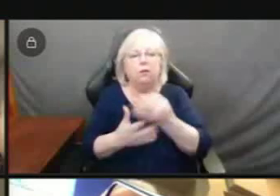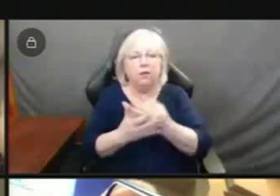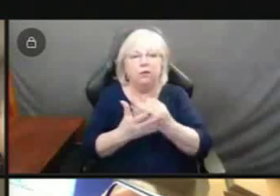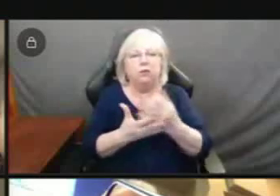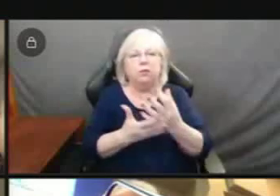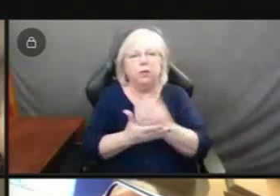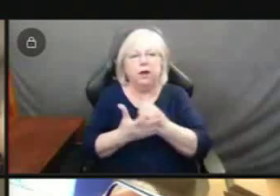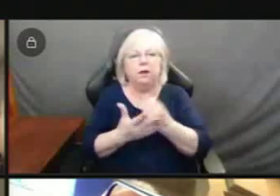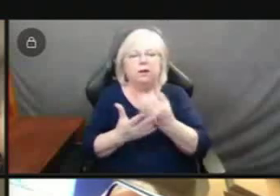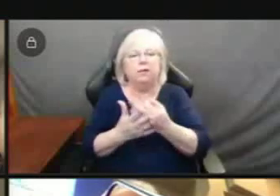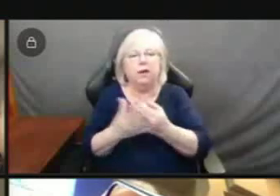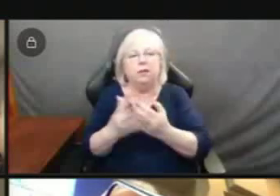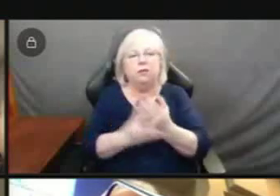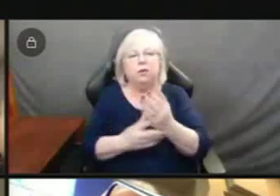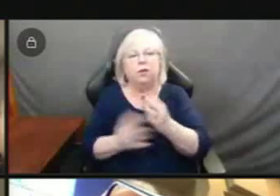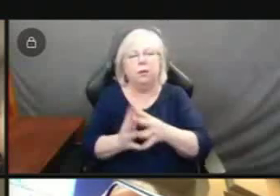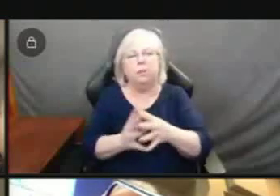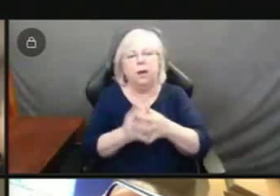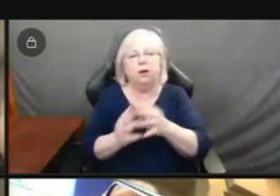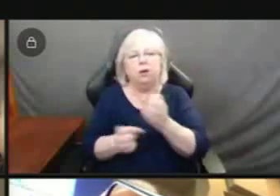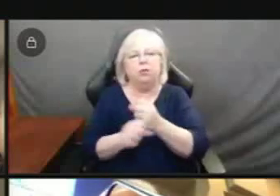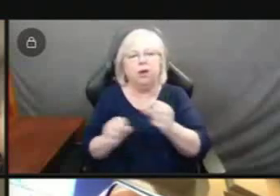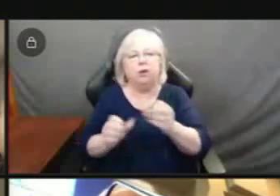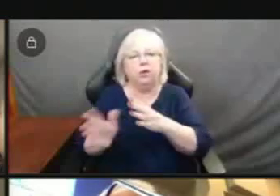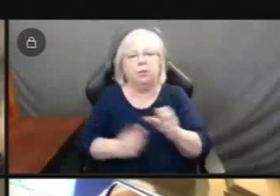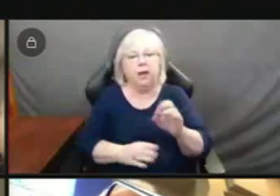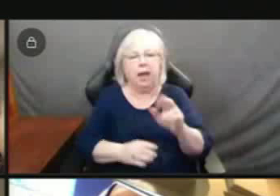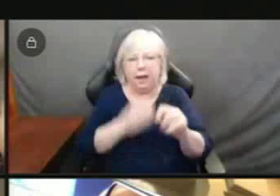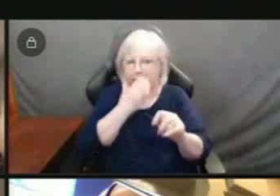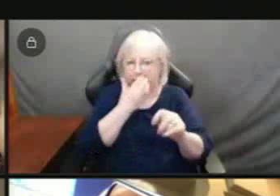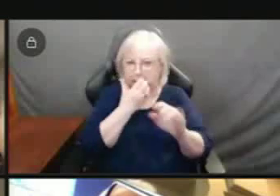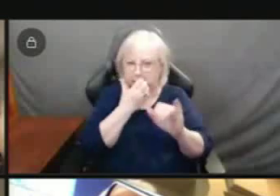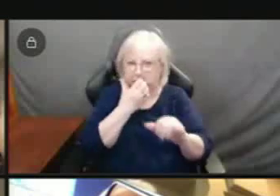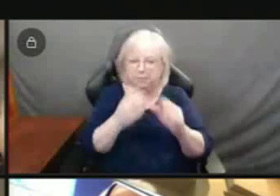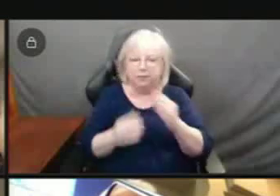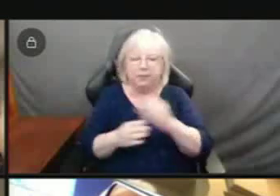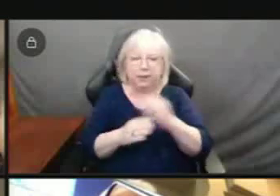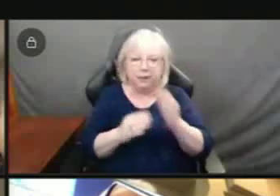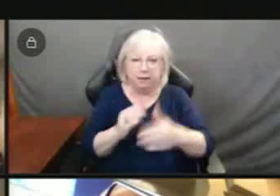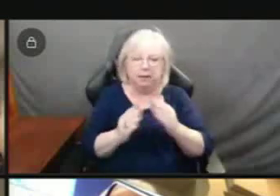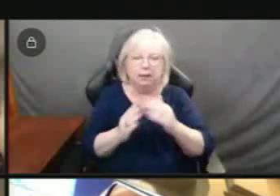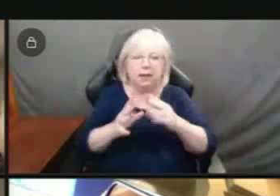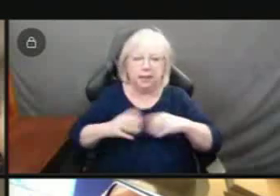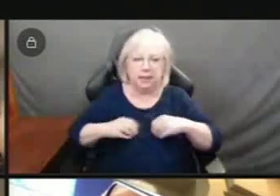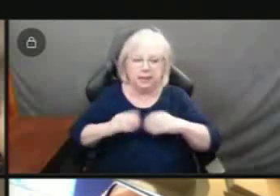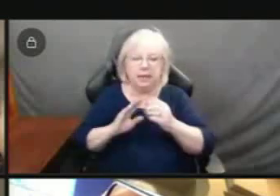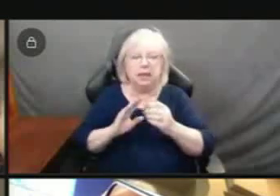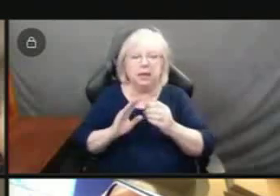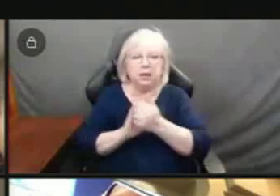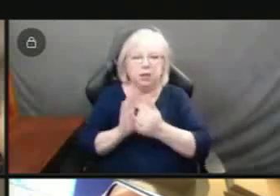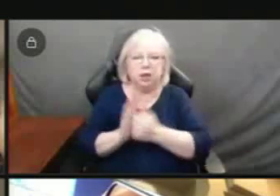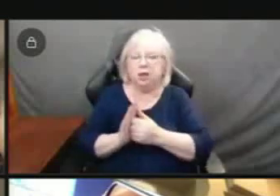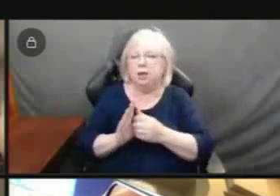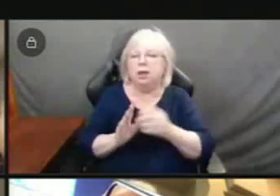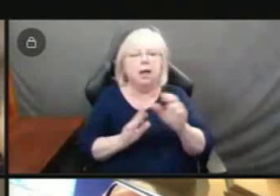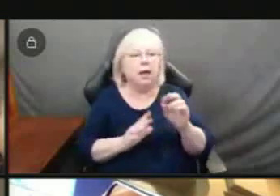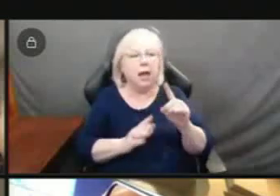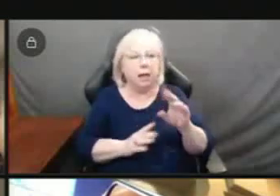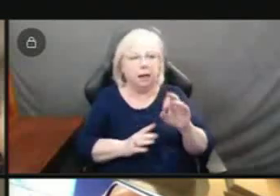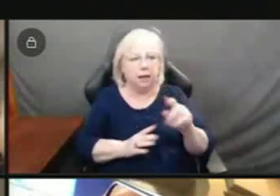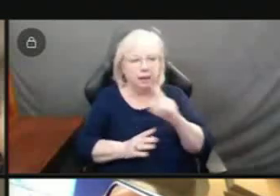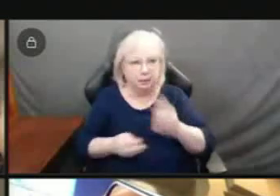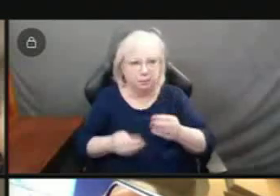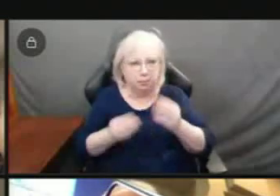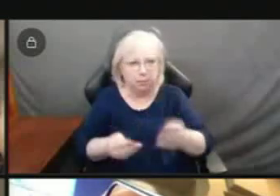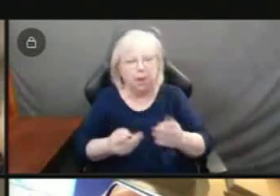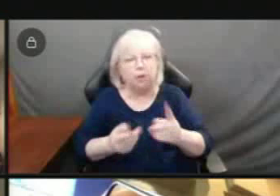funds through the American Rescue Plan Act and for the purposes. That concludes the consent agenda. Move for the adoption of consent agenda.